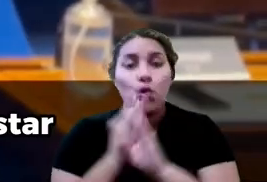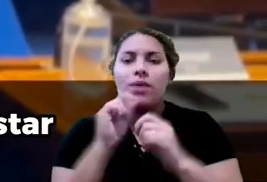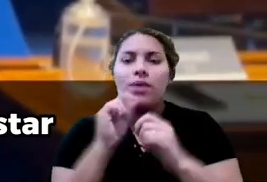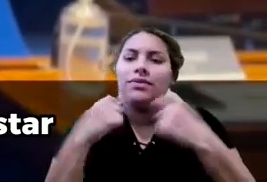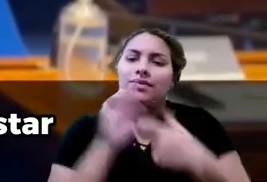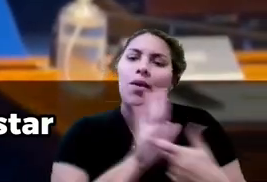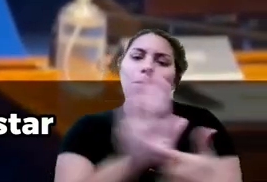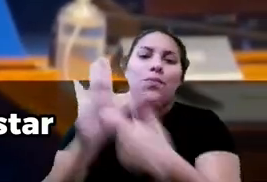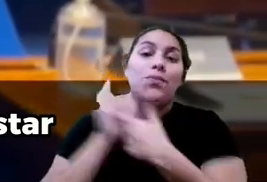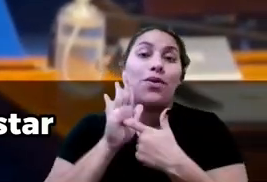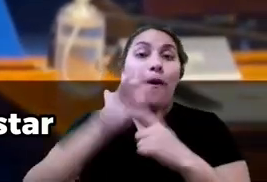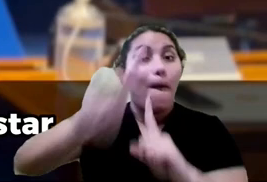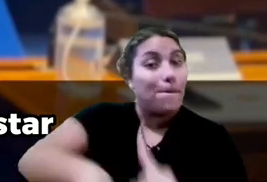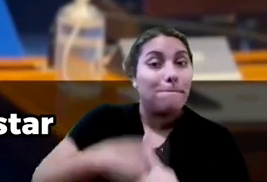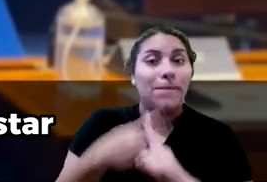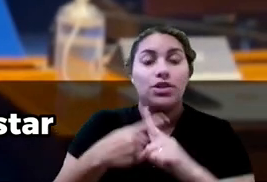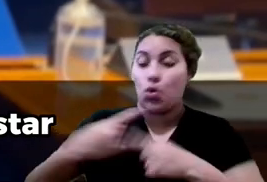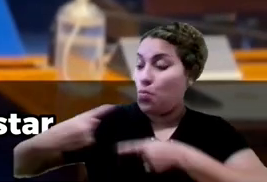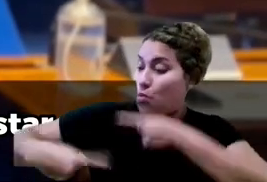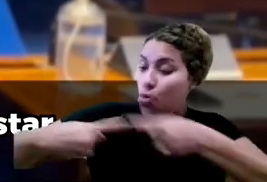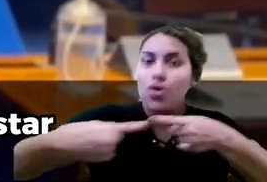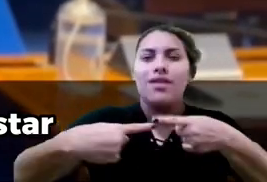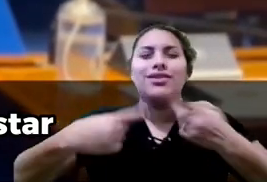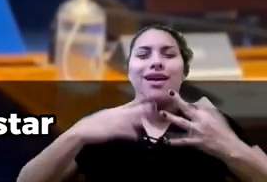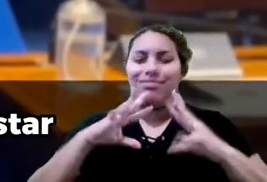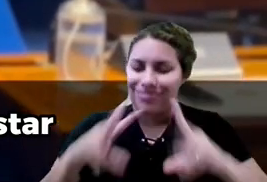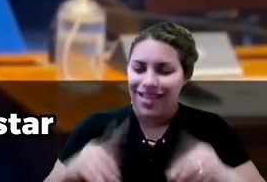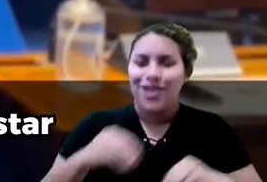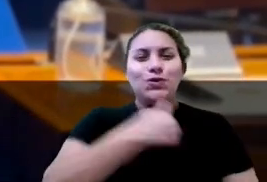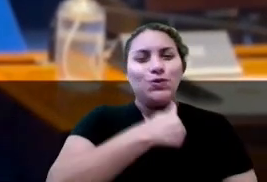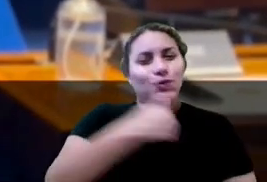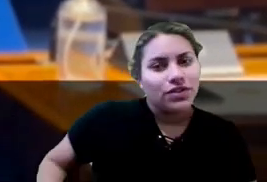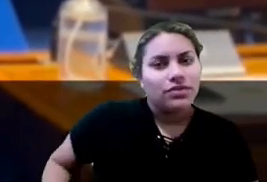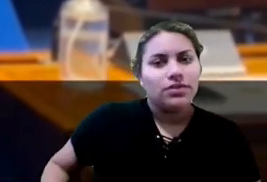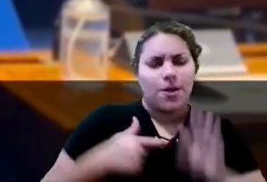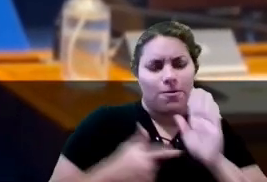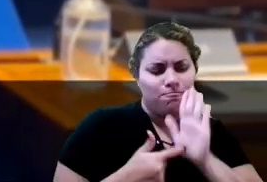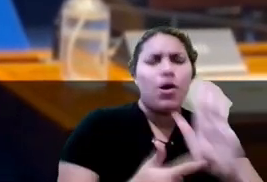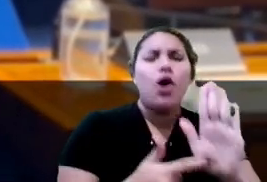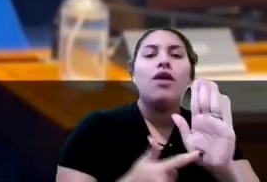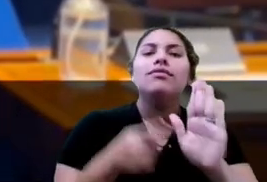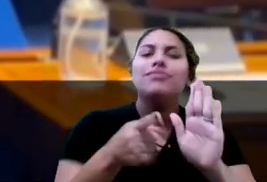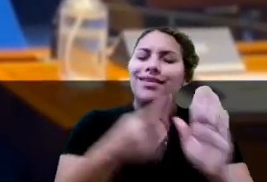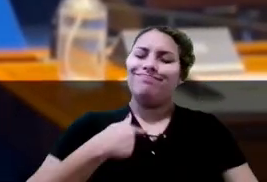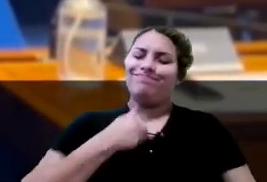have clarity in everything that we are going to discuss. Public policies